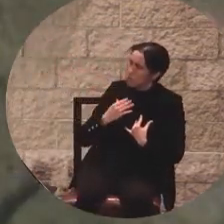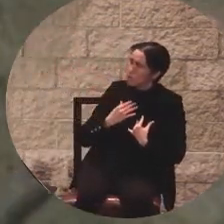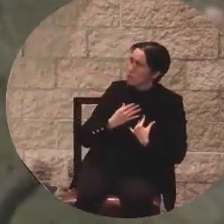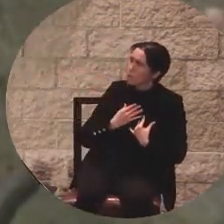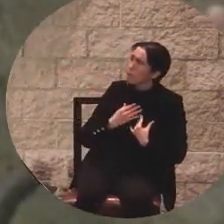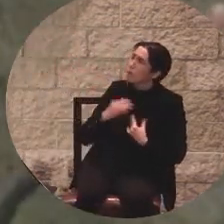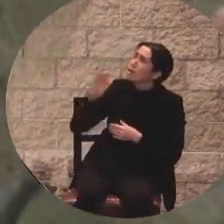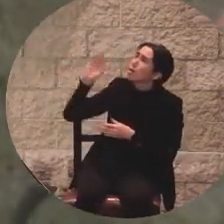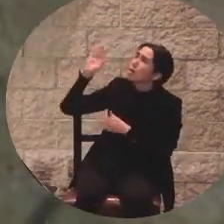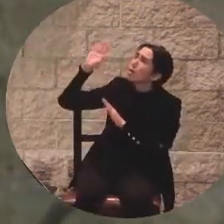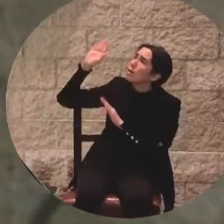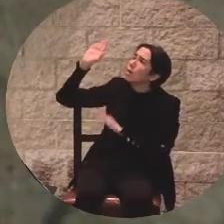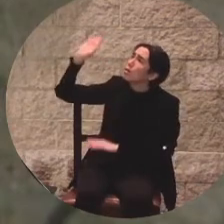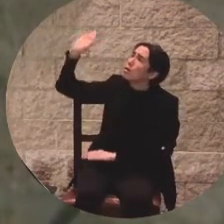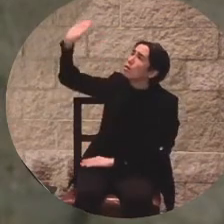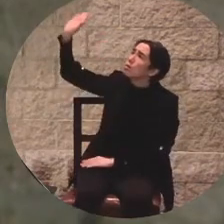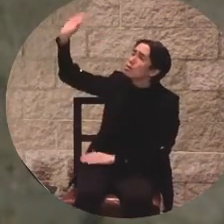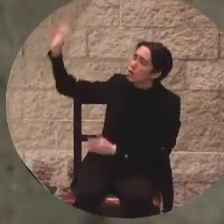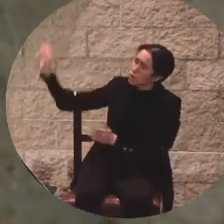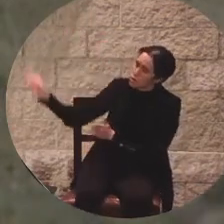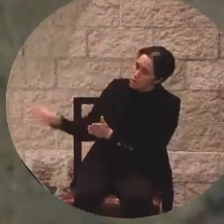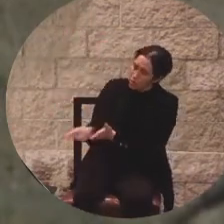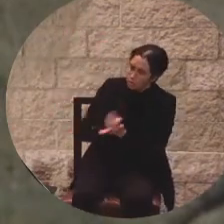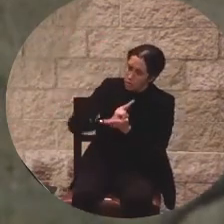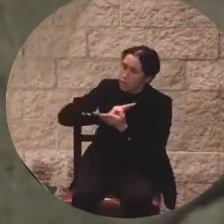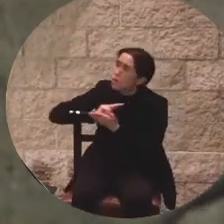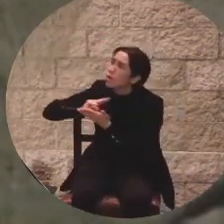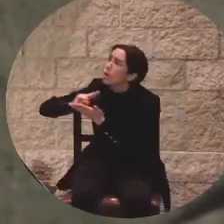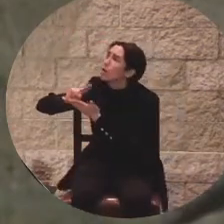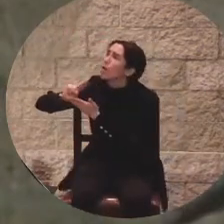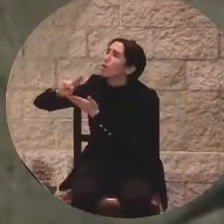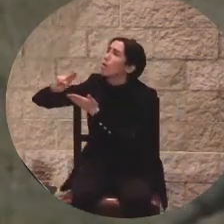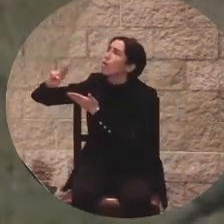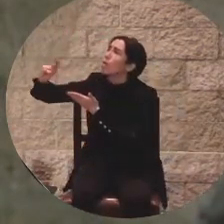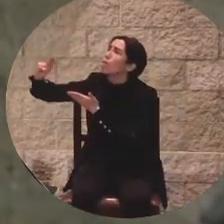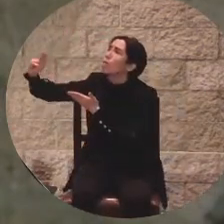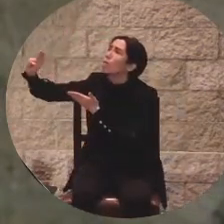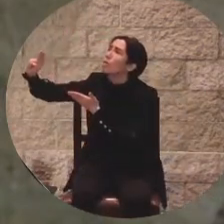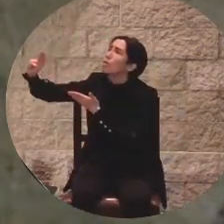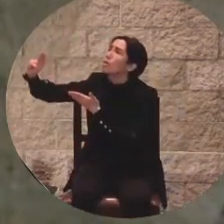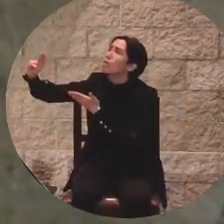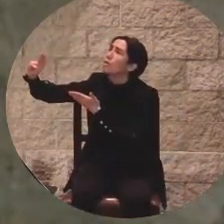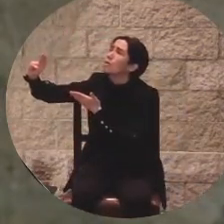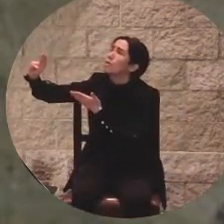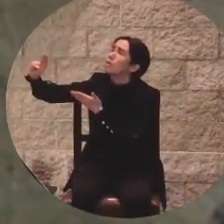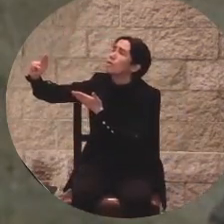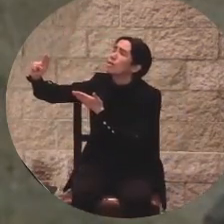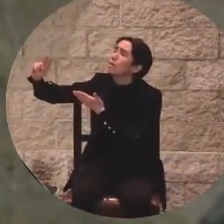Oh.